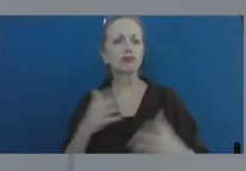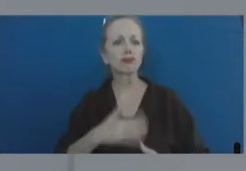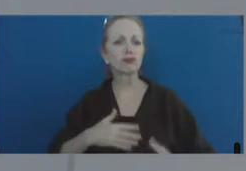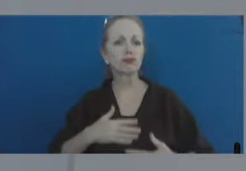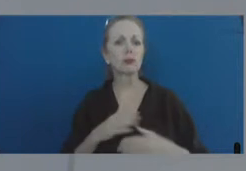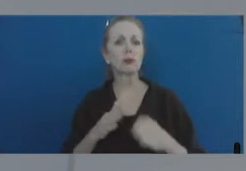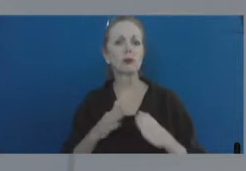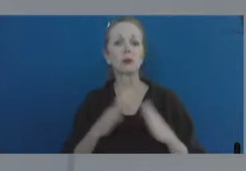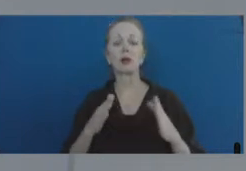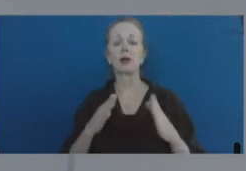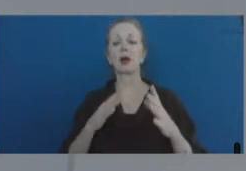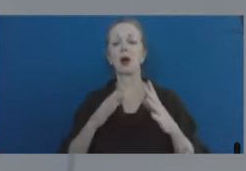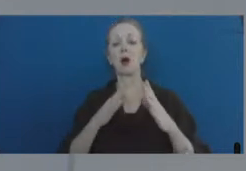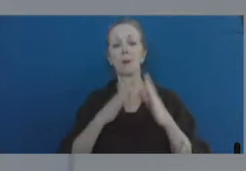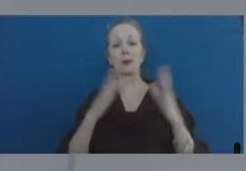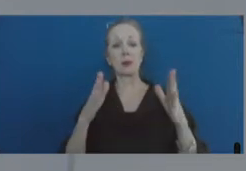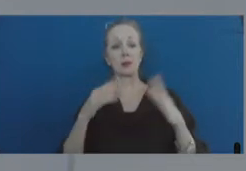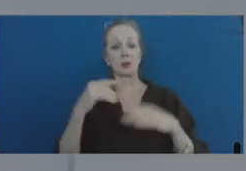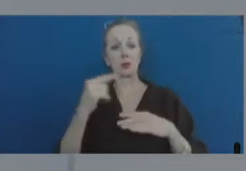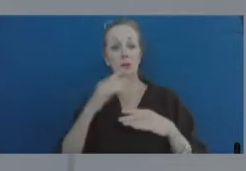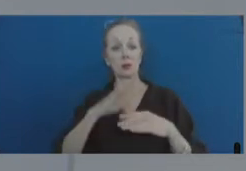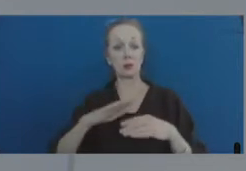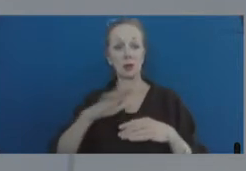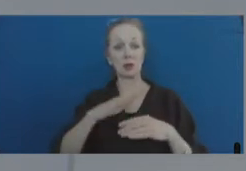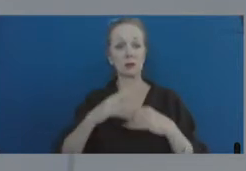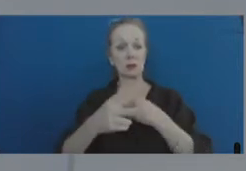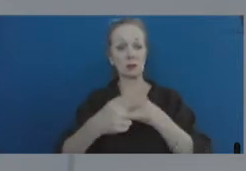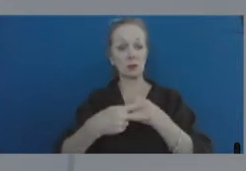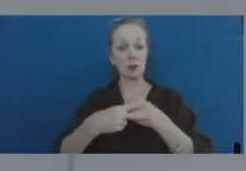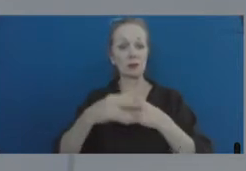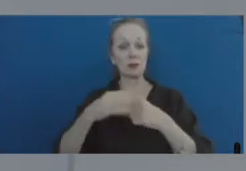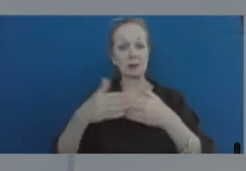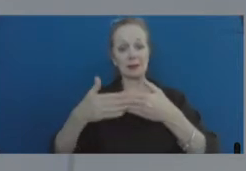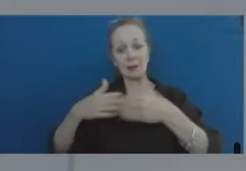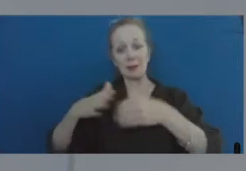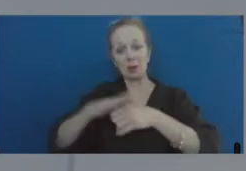green space, also preserve neighborhood's character.